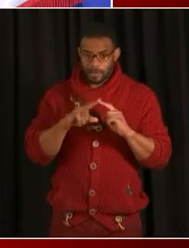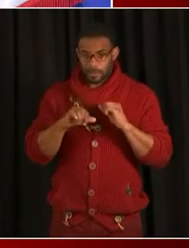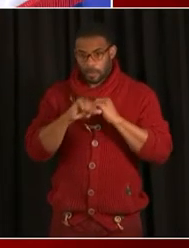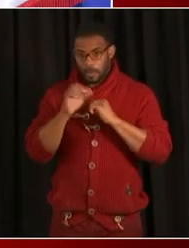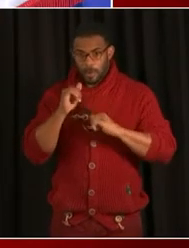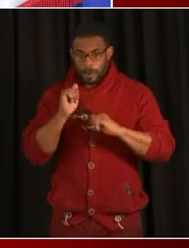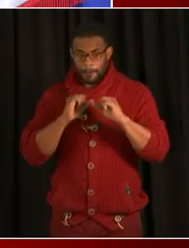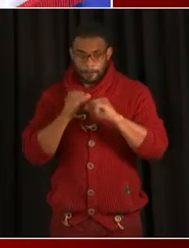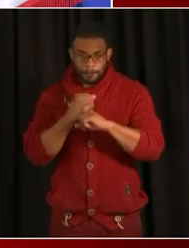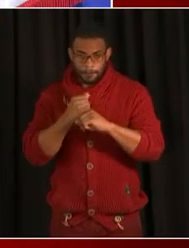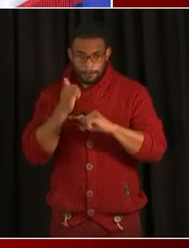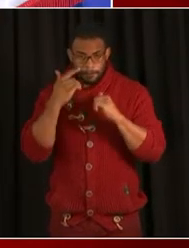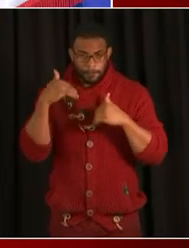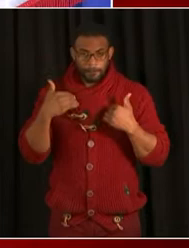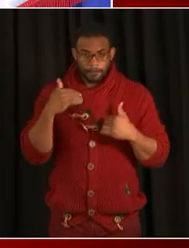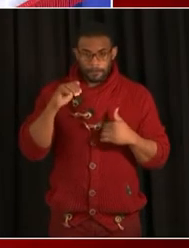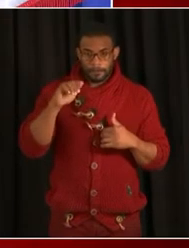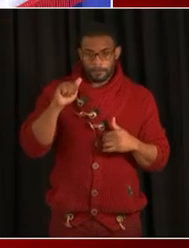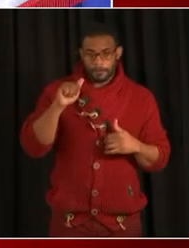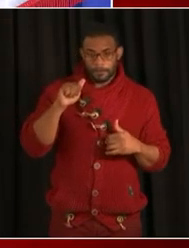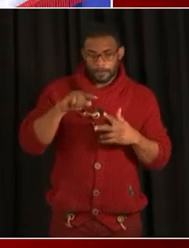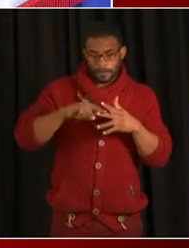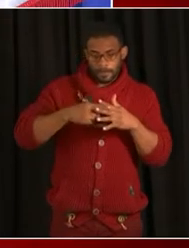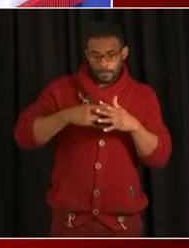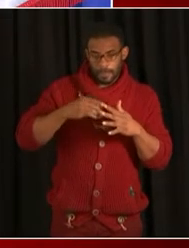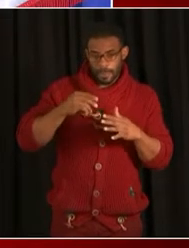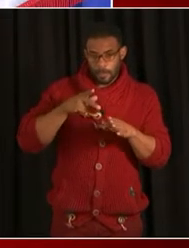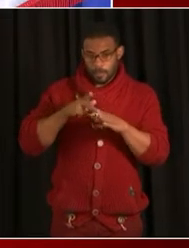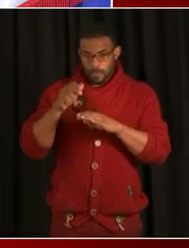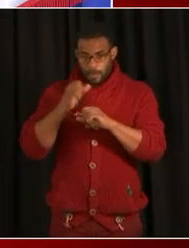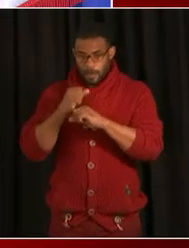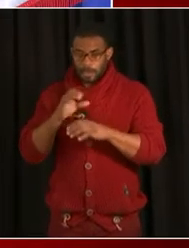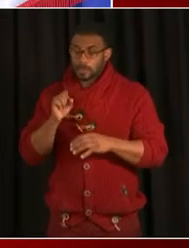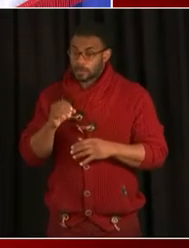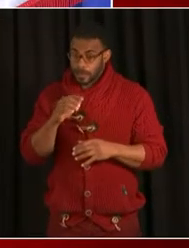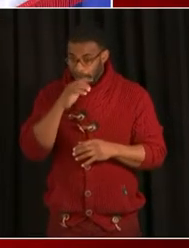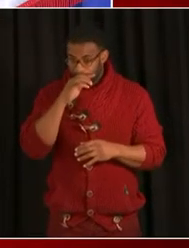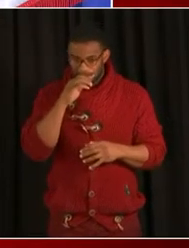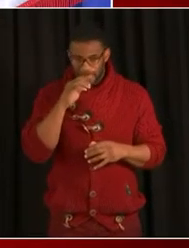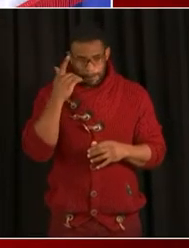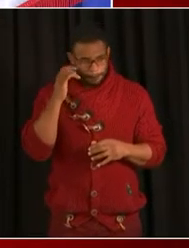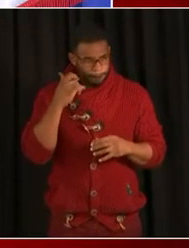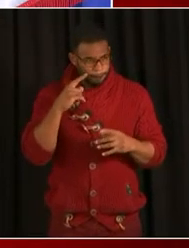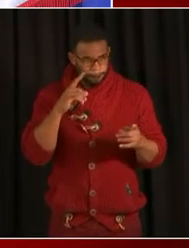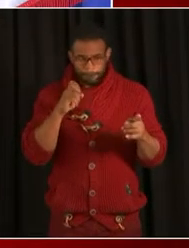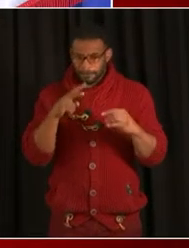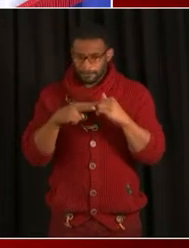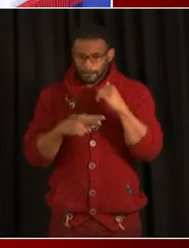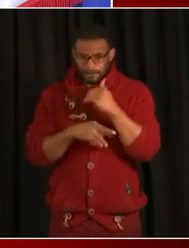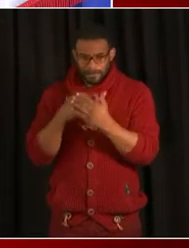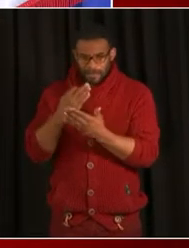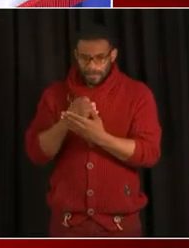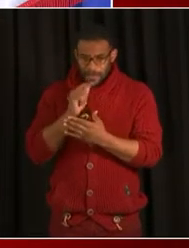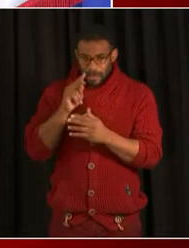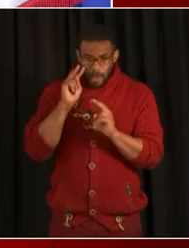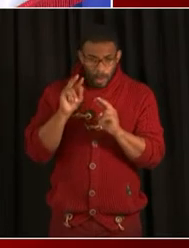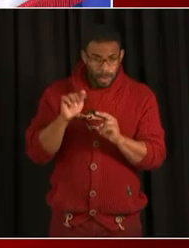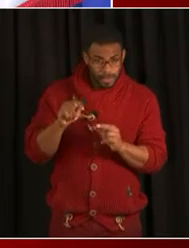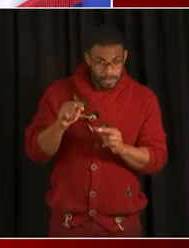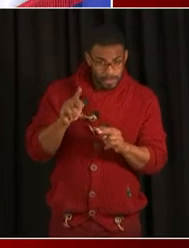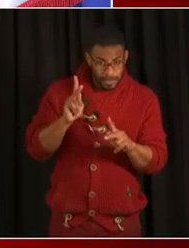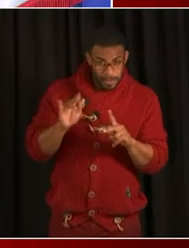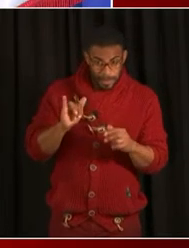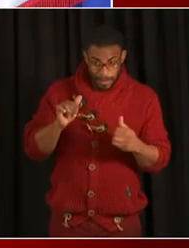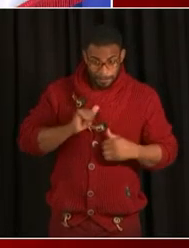to promote our boxing shows for our young amateurs and professional boxers. So I don't know whether the bridge funding is looking